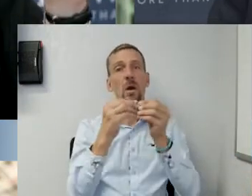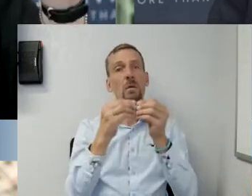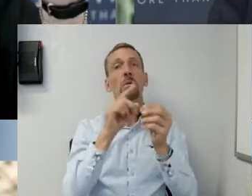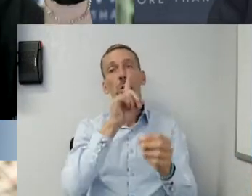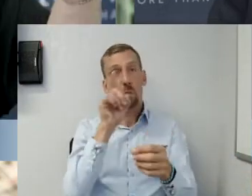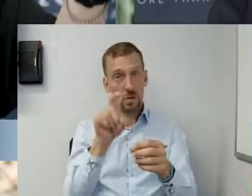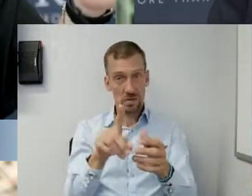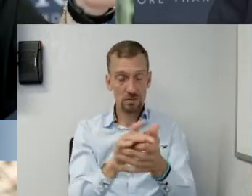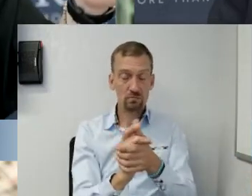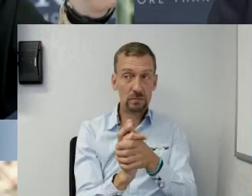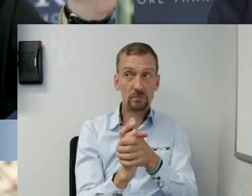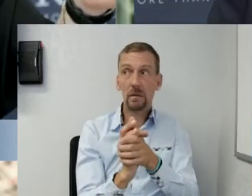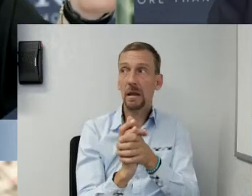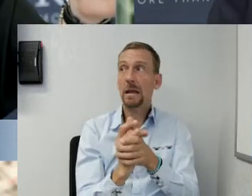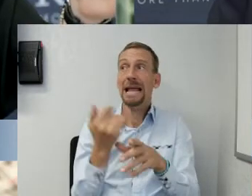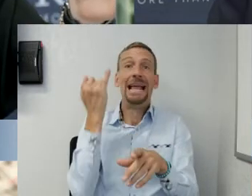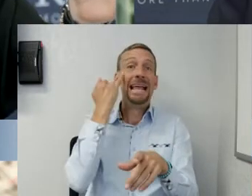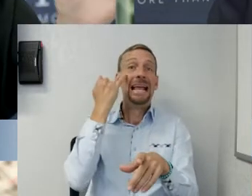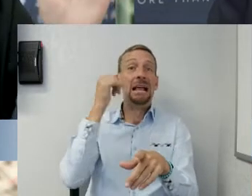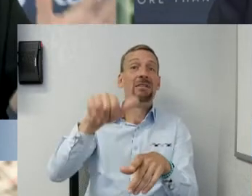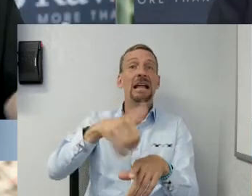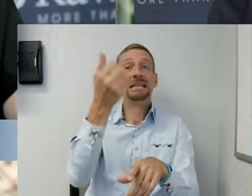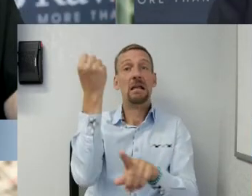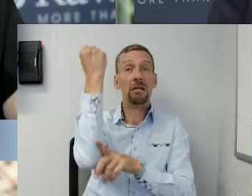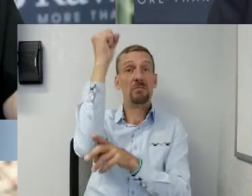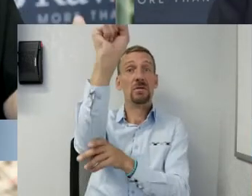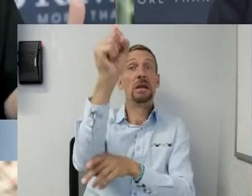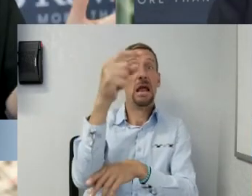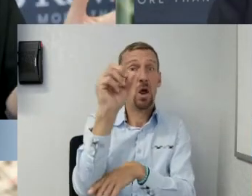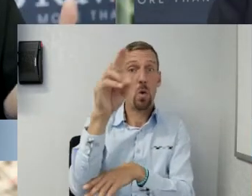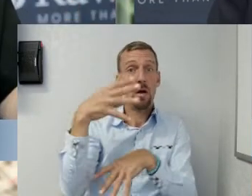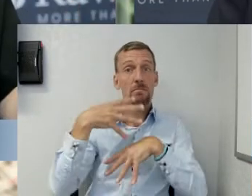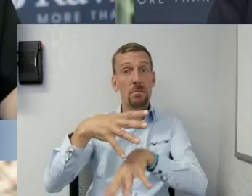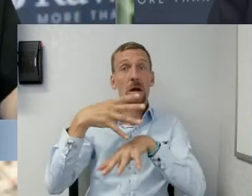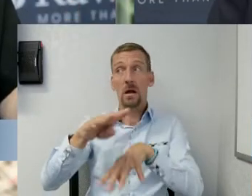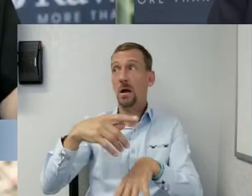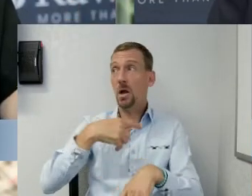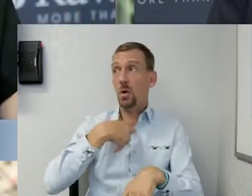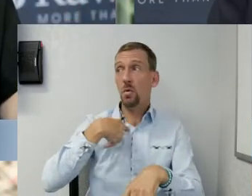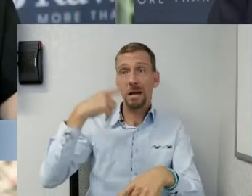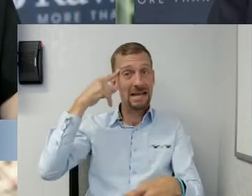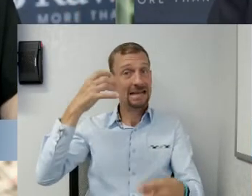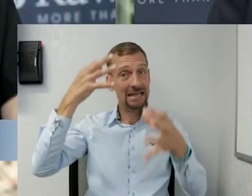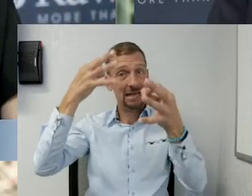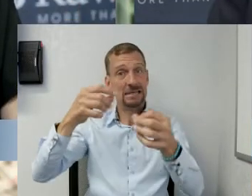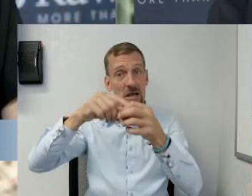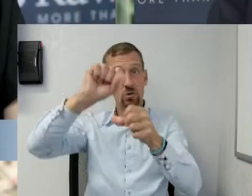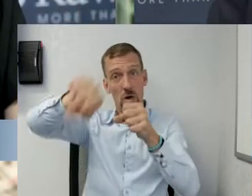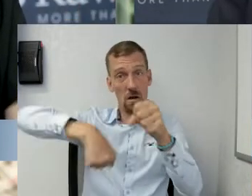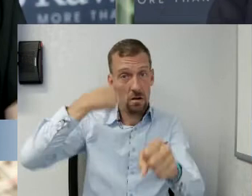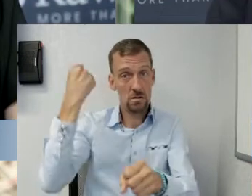there is a march or a protest on Main Street, do we make the decision to lock down the hospital?